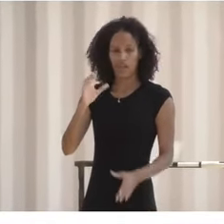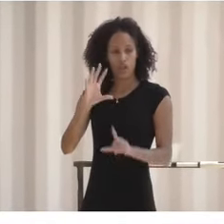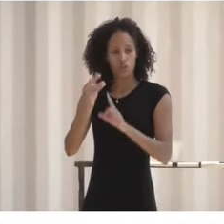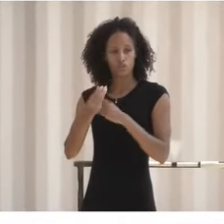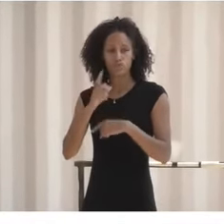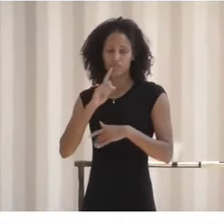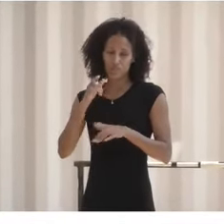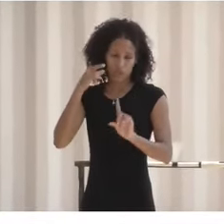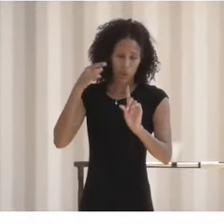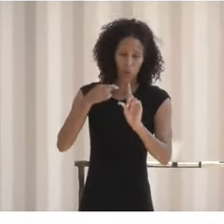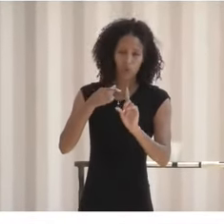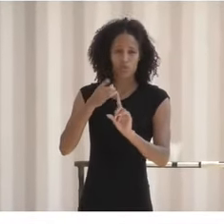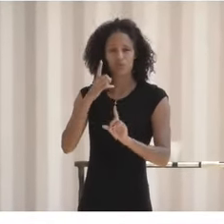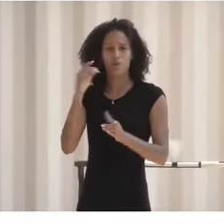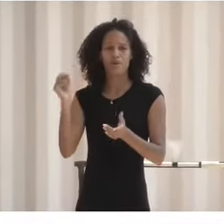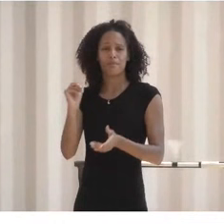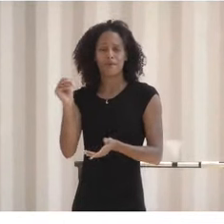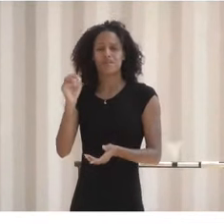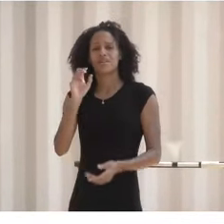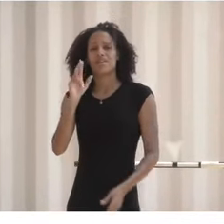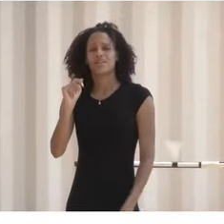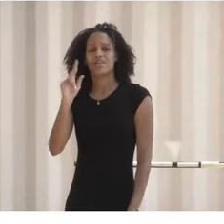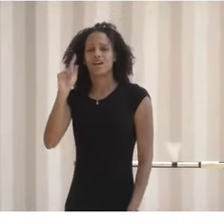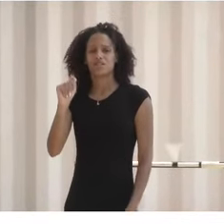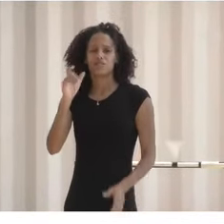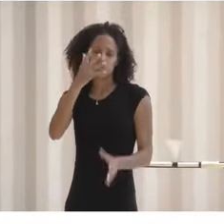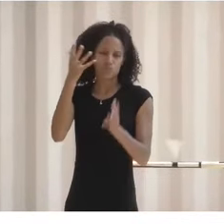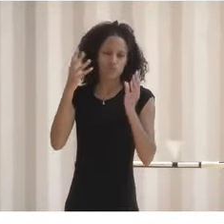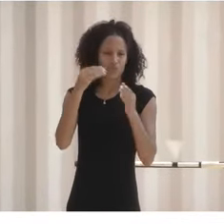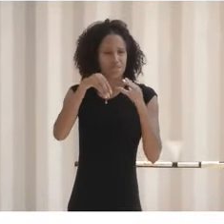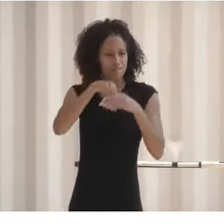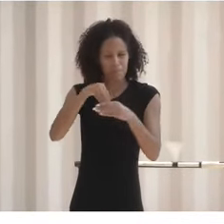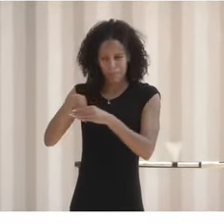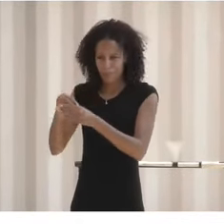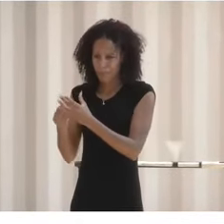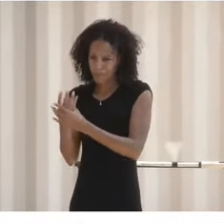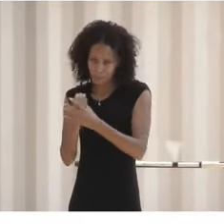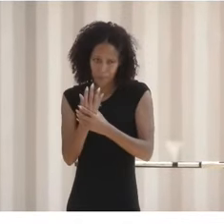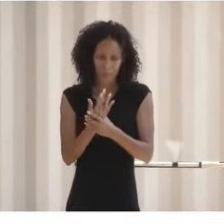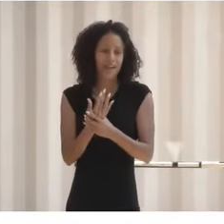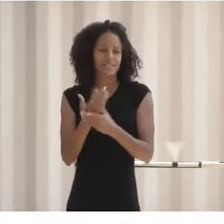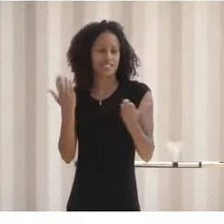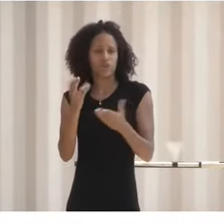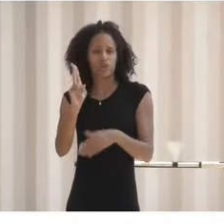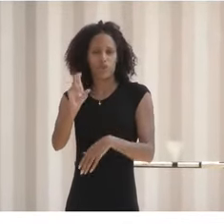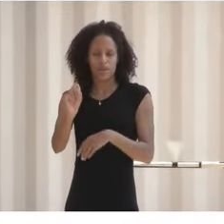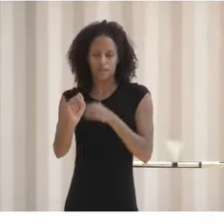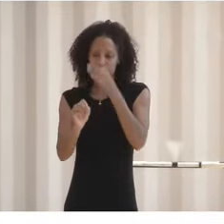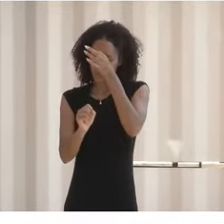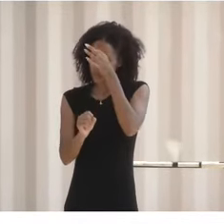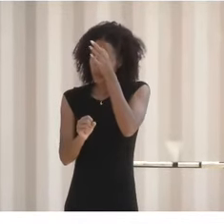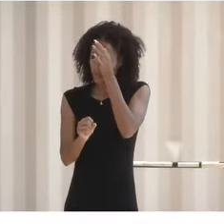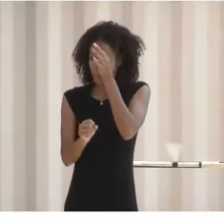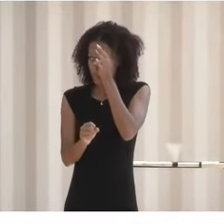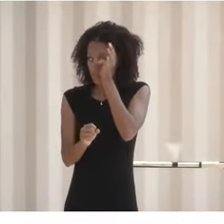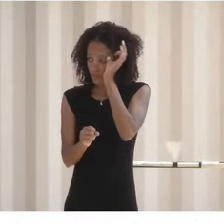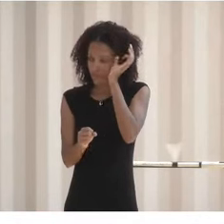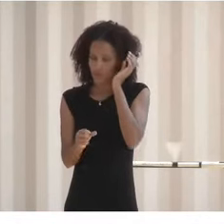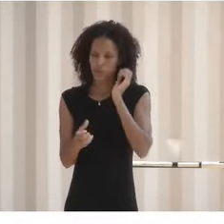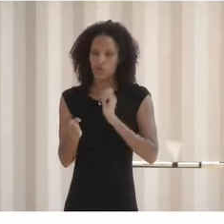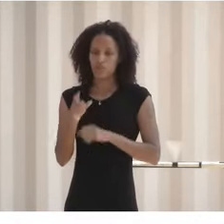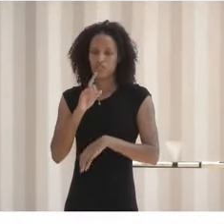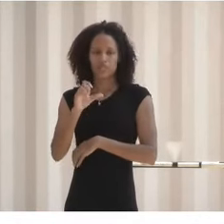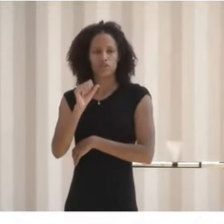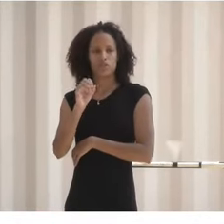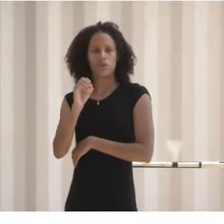trees planted here in the mid-Atlantic region of the U.S. And silvoculture is a play on words, silva meaning